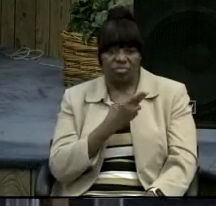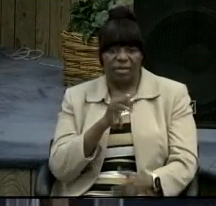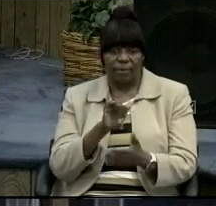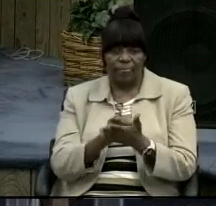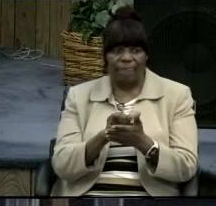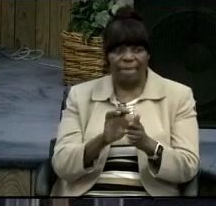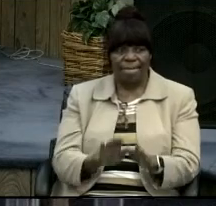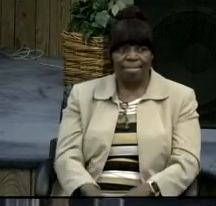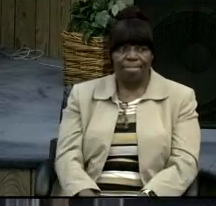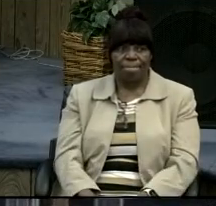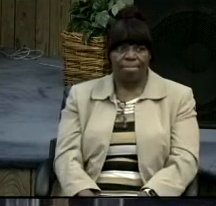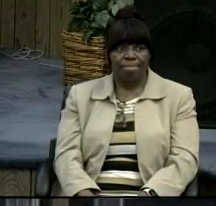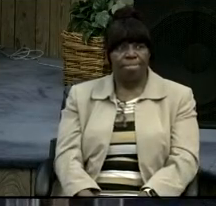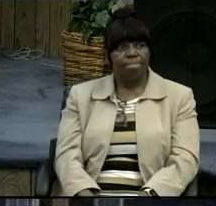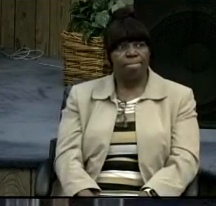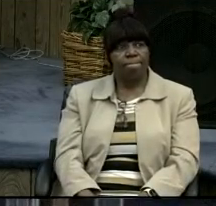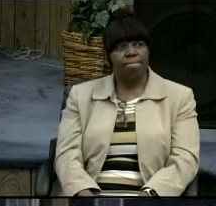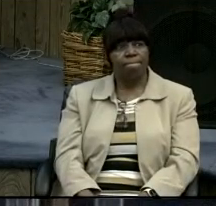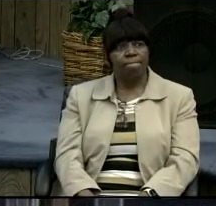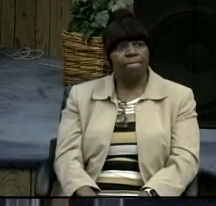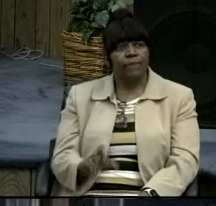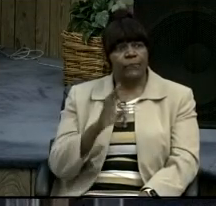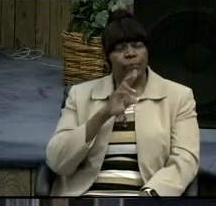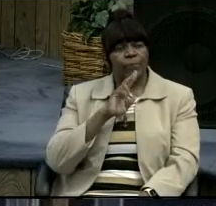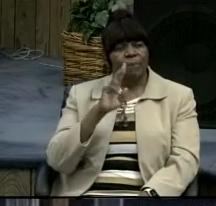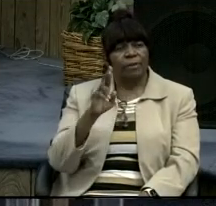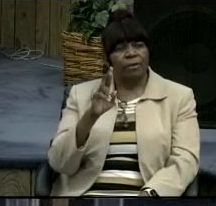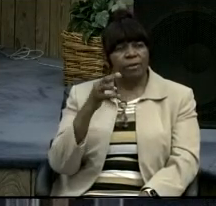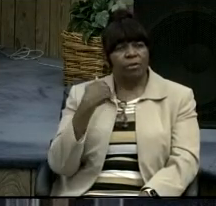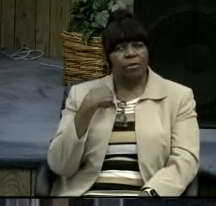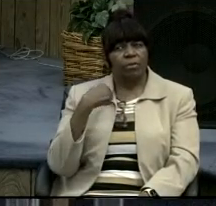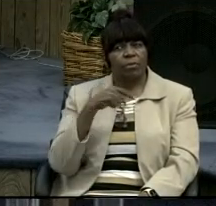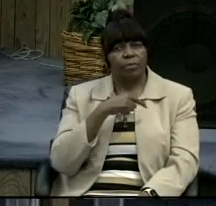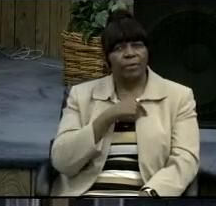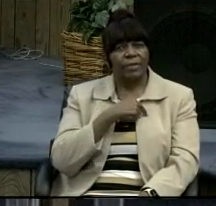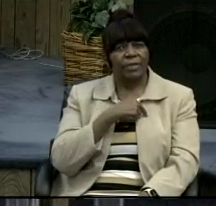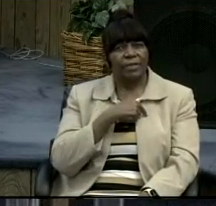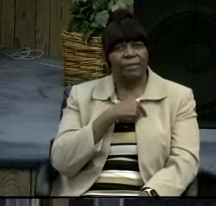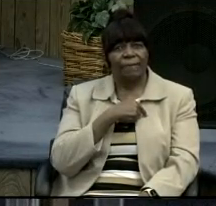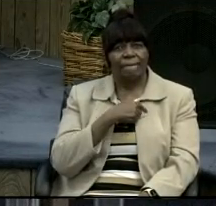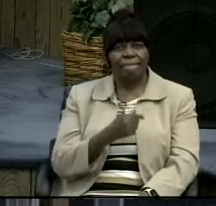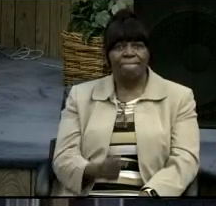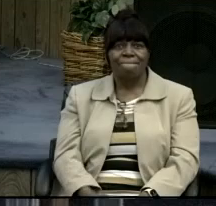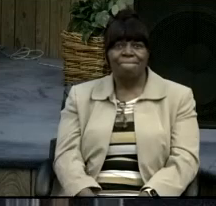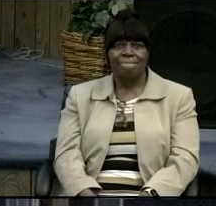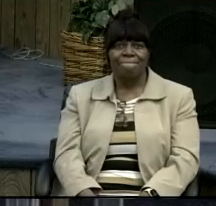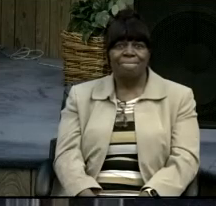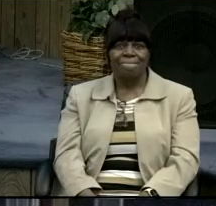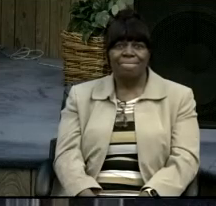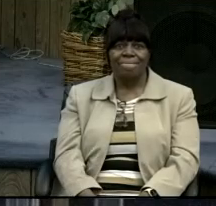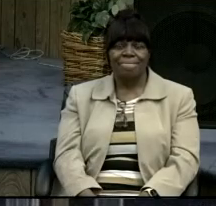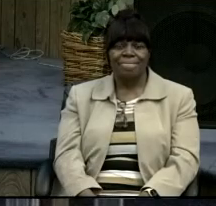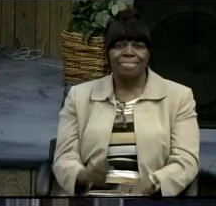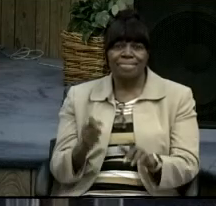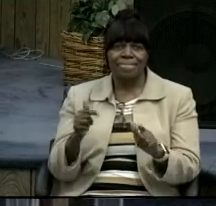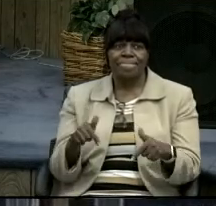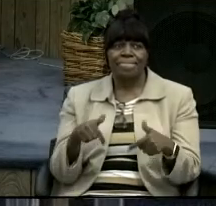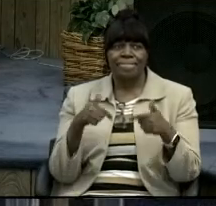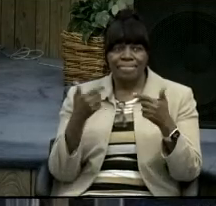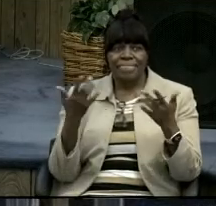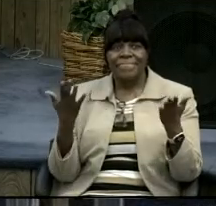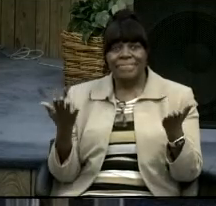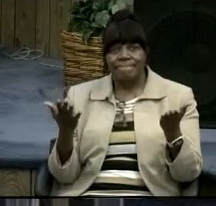it. We had a little technical difficulty. Are we live? Are we live yet? Are we not live? Well, we're not live. Okay. All